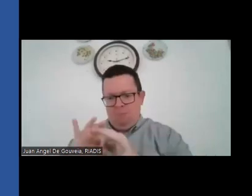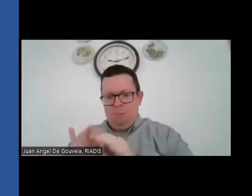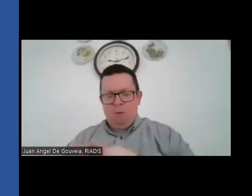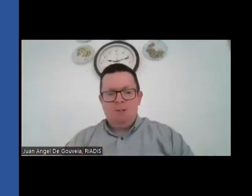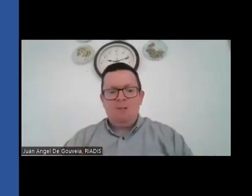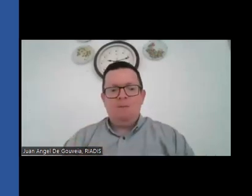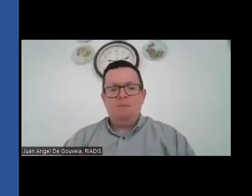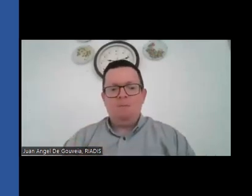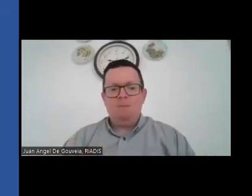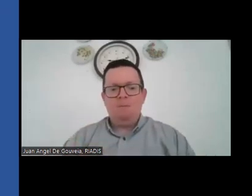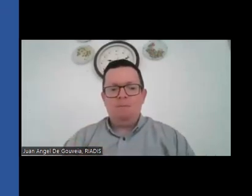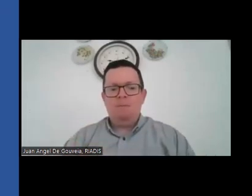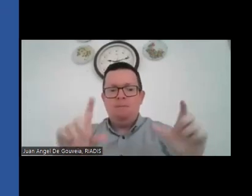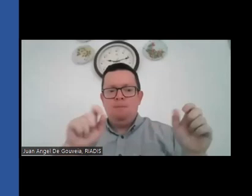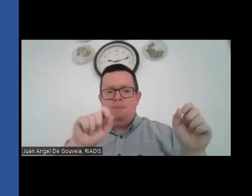please.